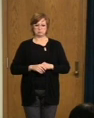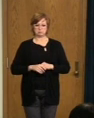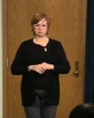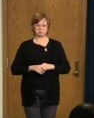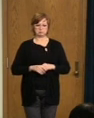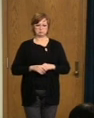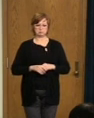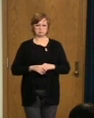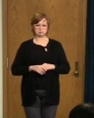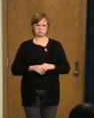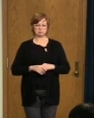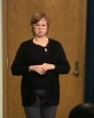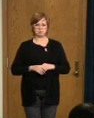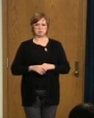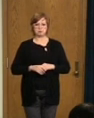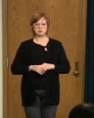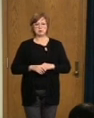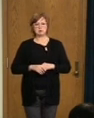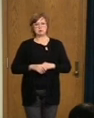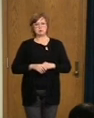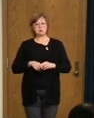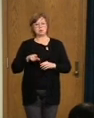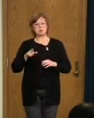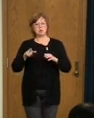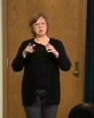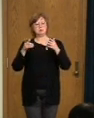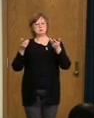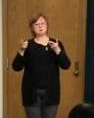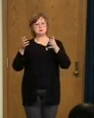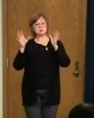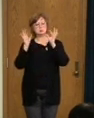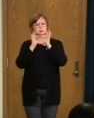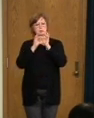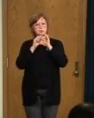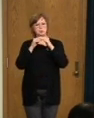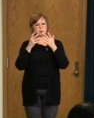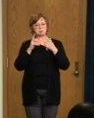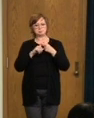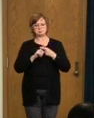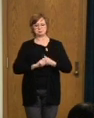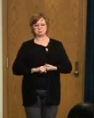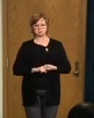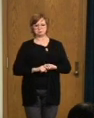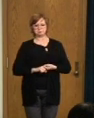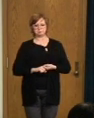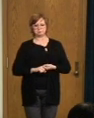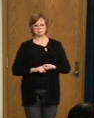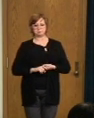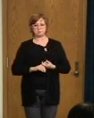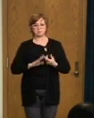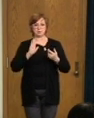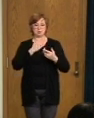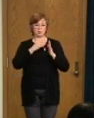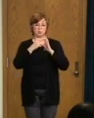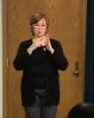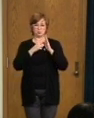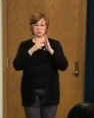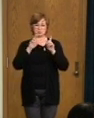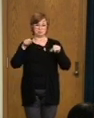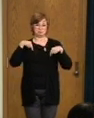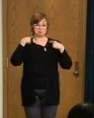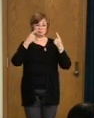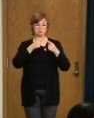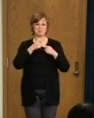physical distancing. I mean, this just speaks again to the fact that the measures that we had put in place have slowed the rate